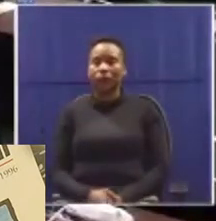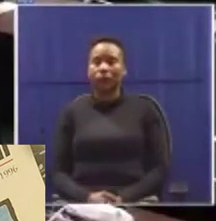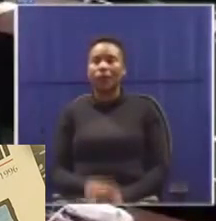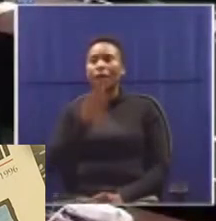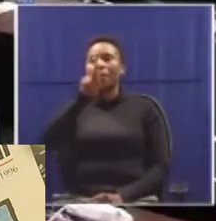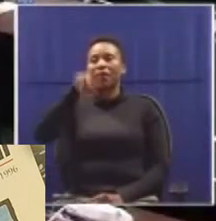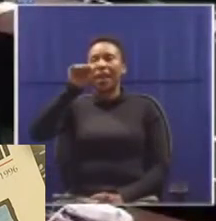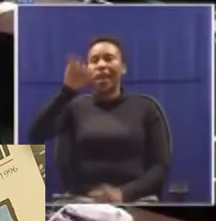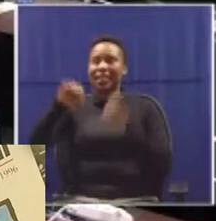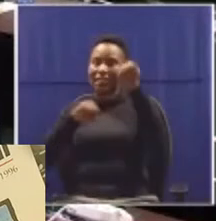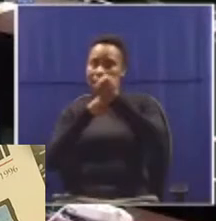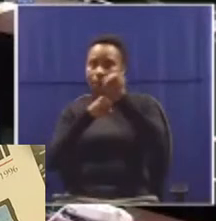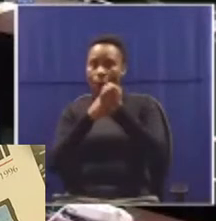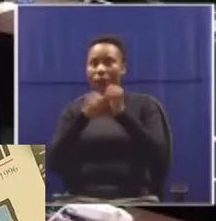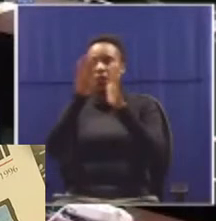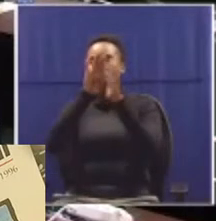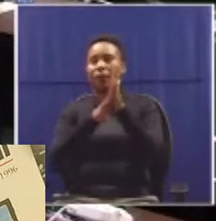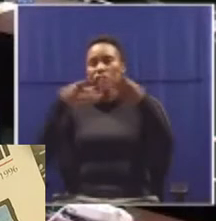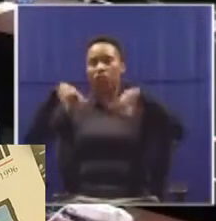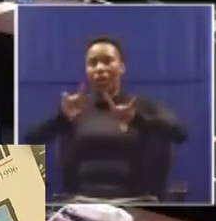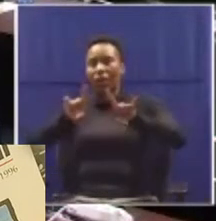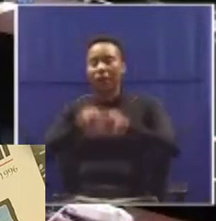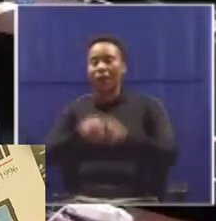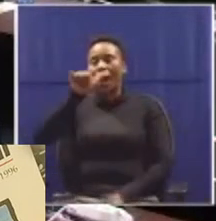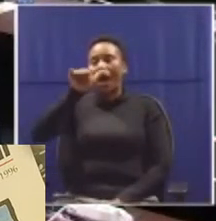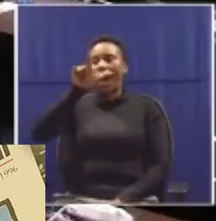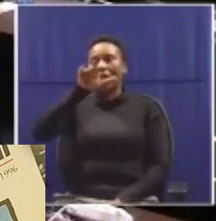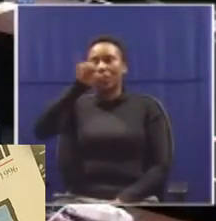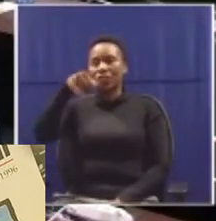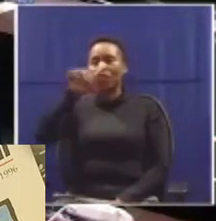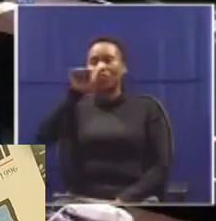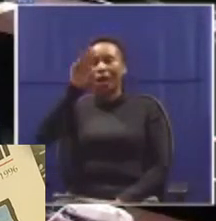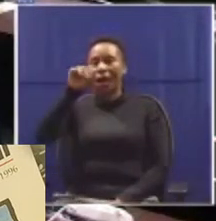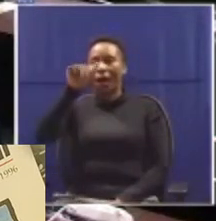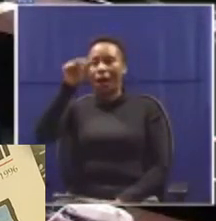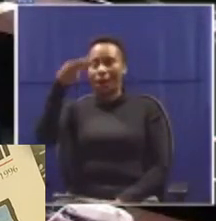supports the Builder thank you all drama